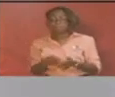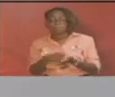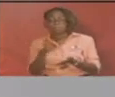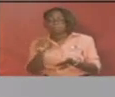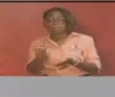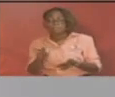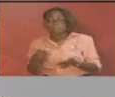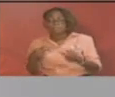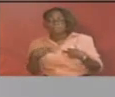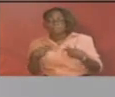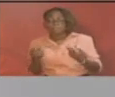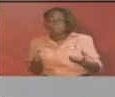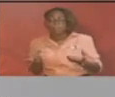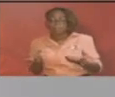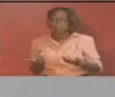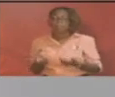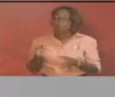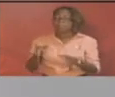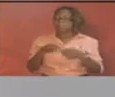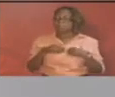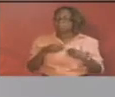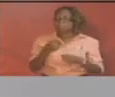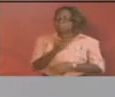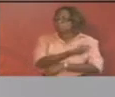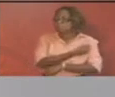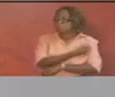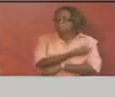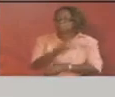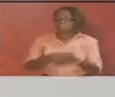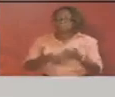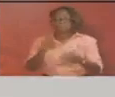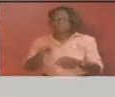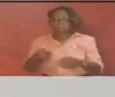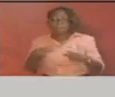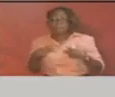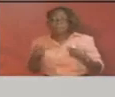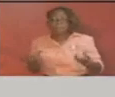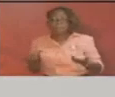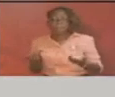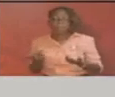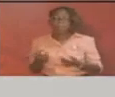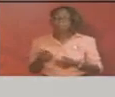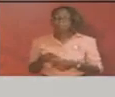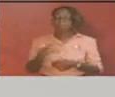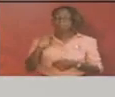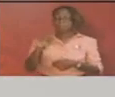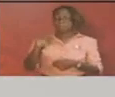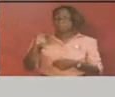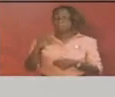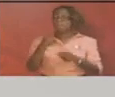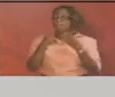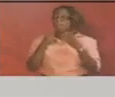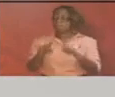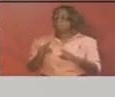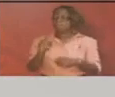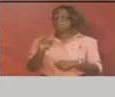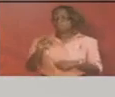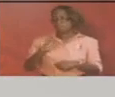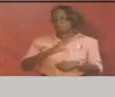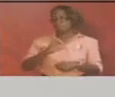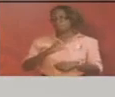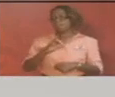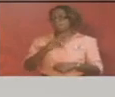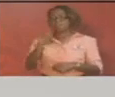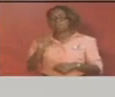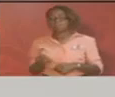Okay, so your first question, I had spent some time using a slide with showing different counties early on,